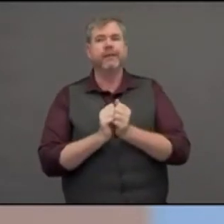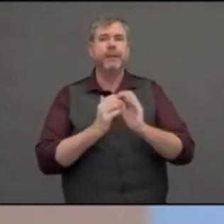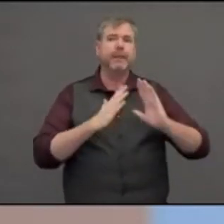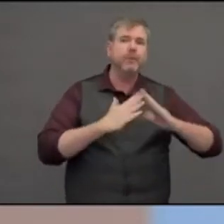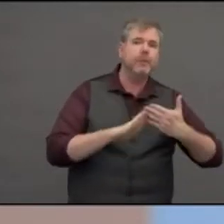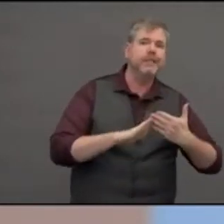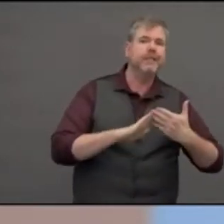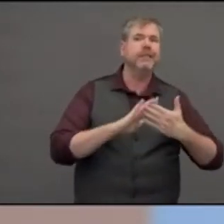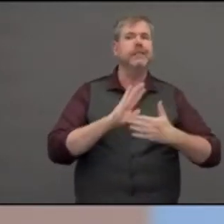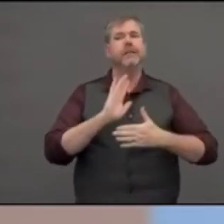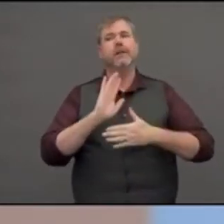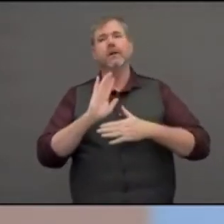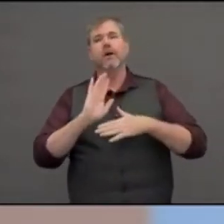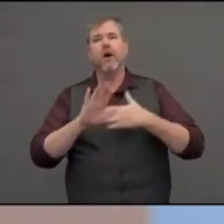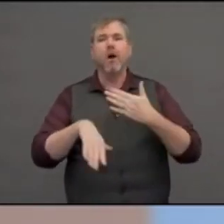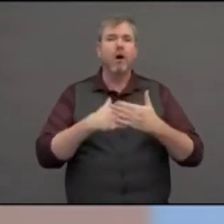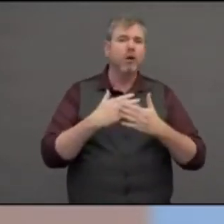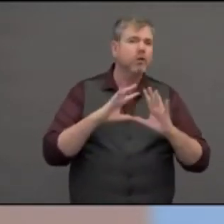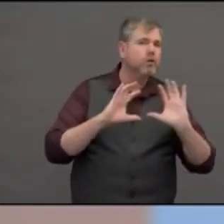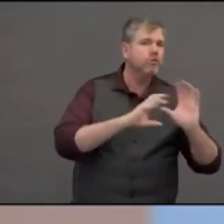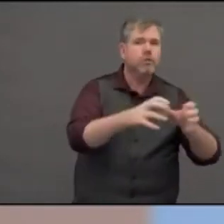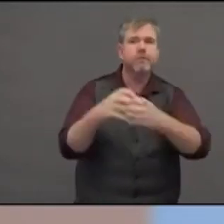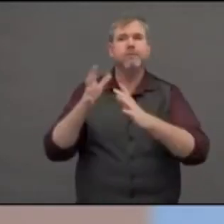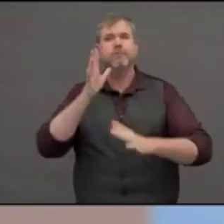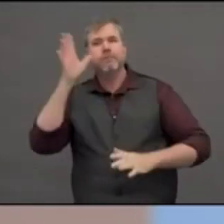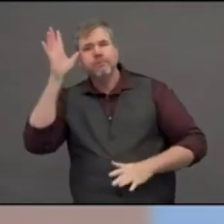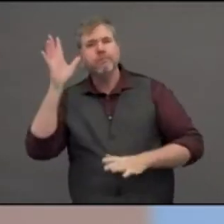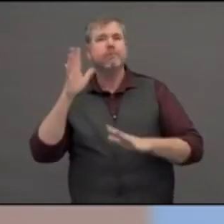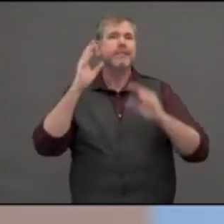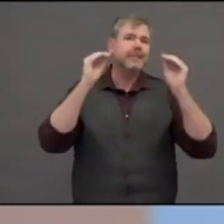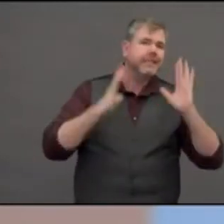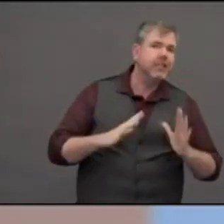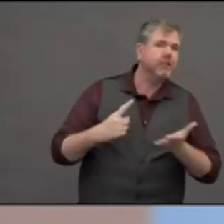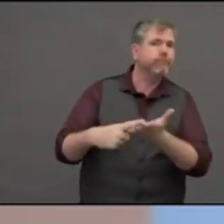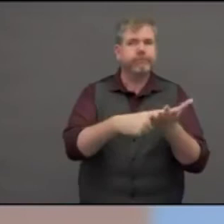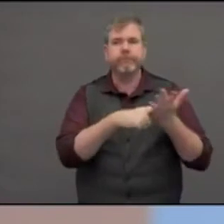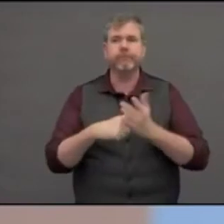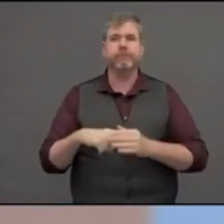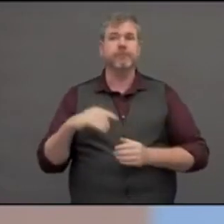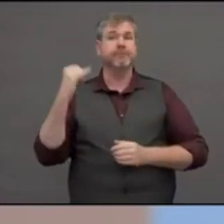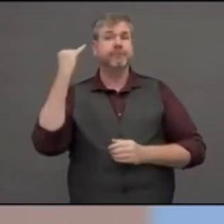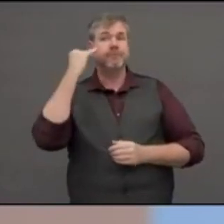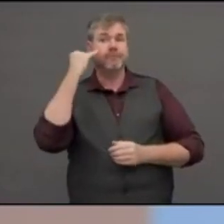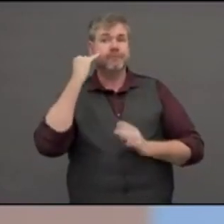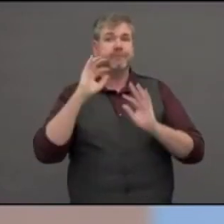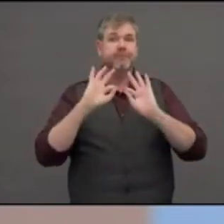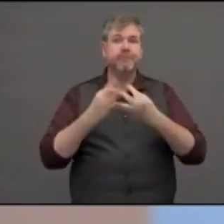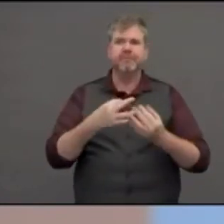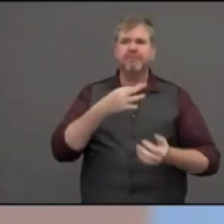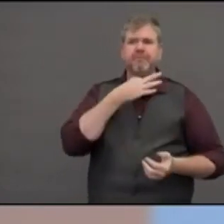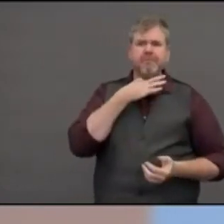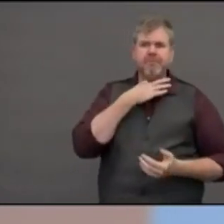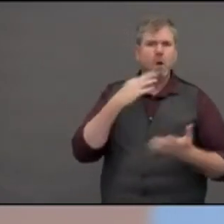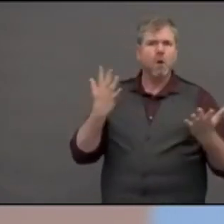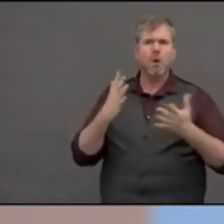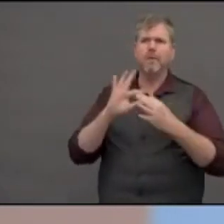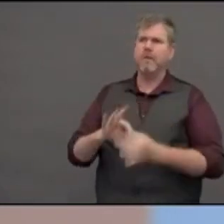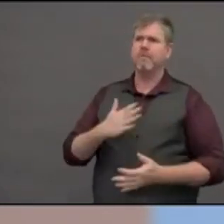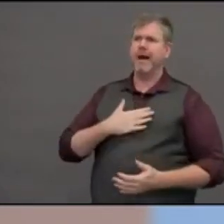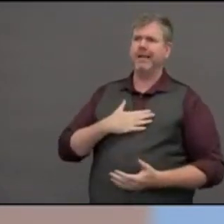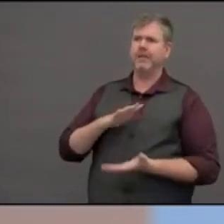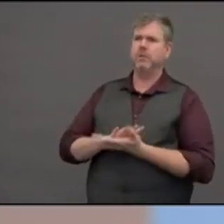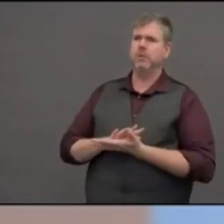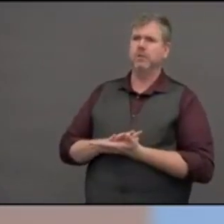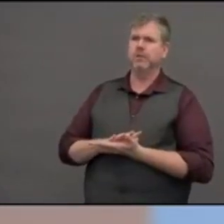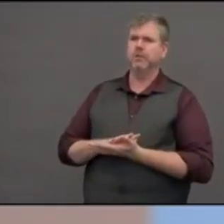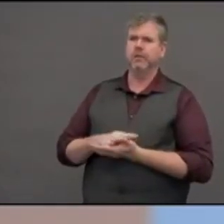can respond. So when students and families are curious on where their school is, we encourage you to reach out to the school and ask them directly. Some schools